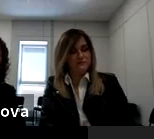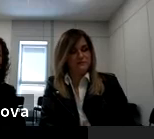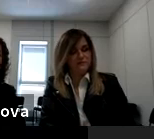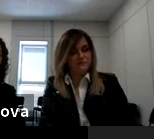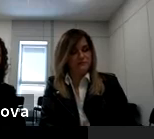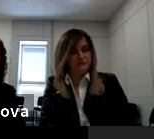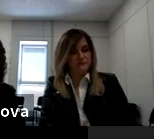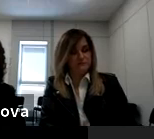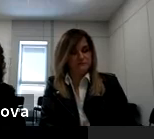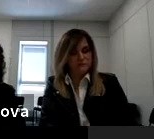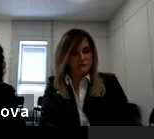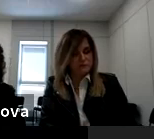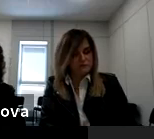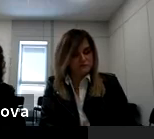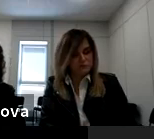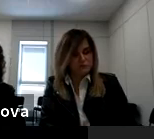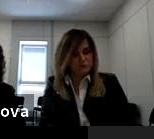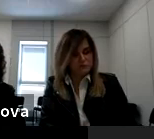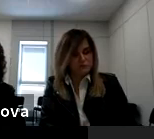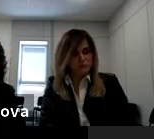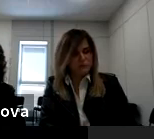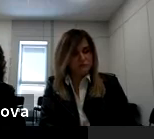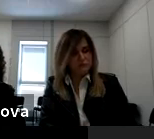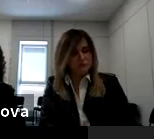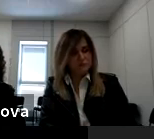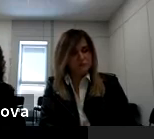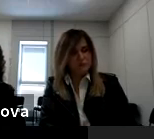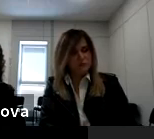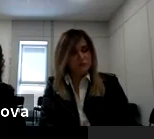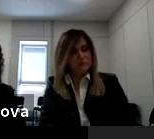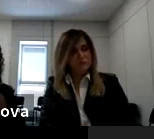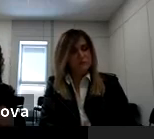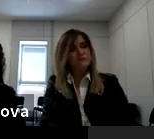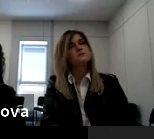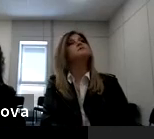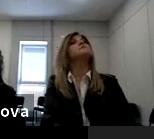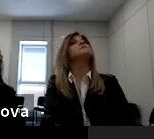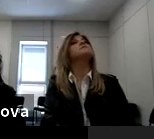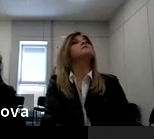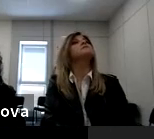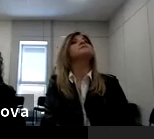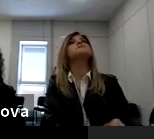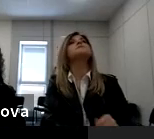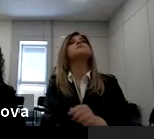almost last one, yeah, contour lighting.